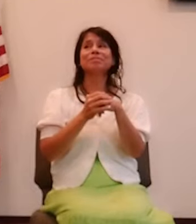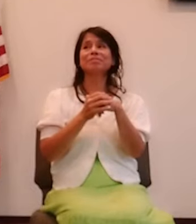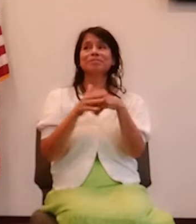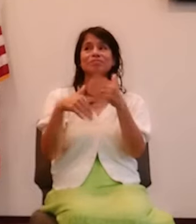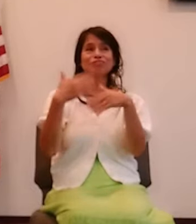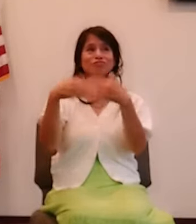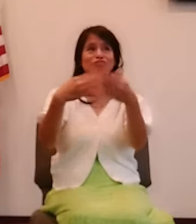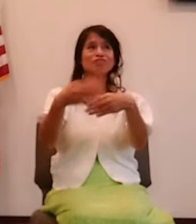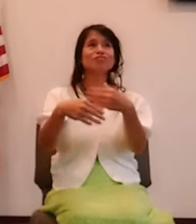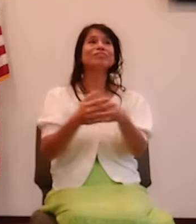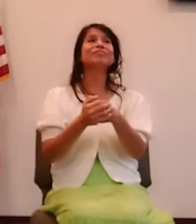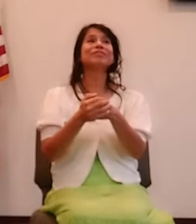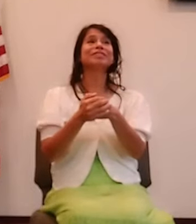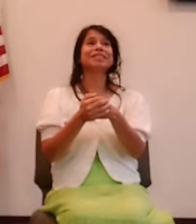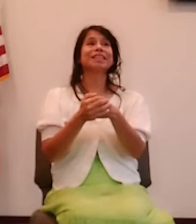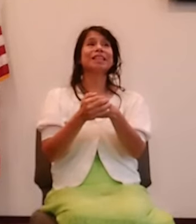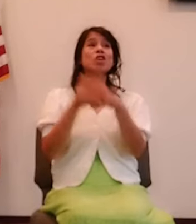pass.